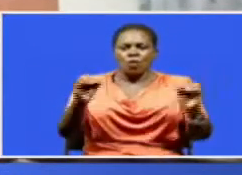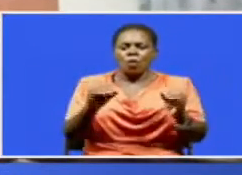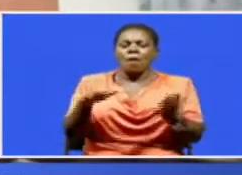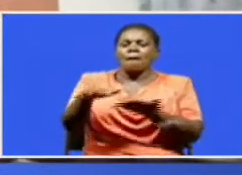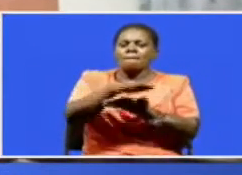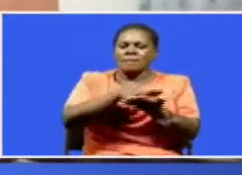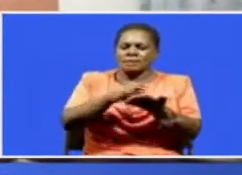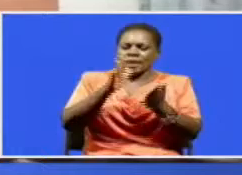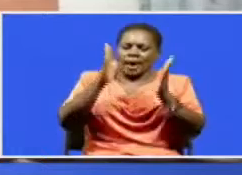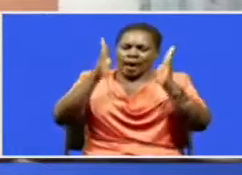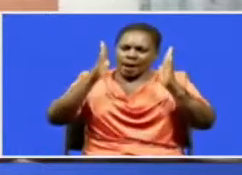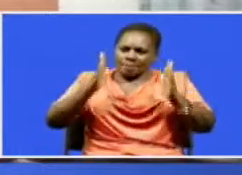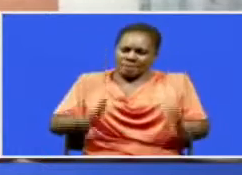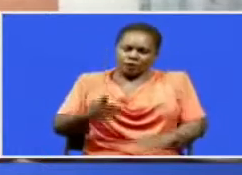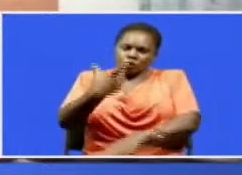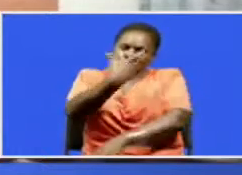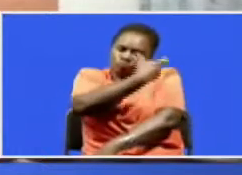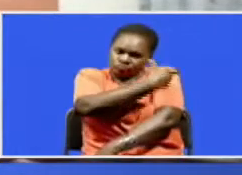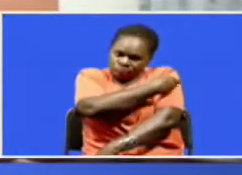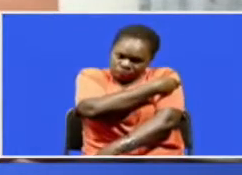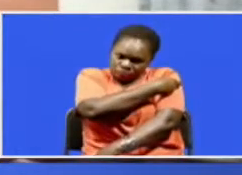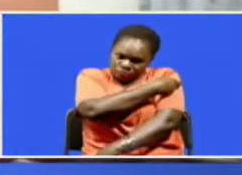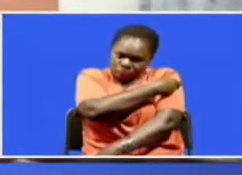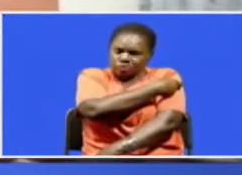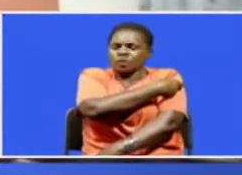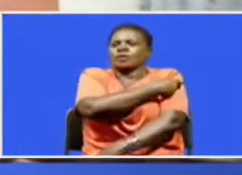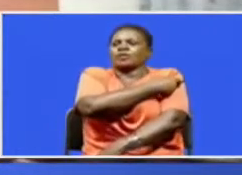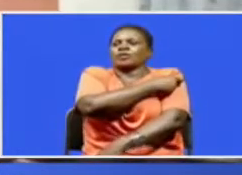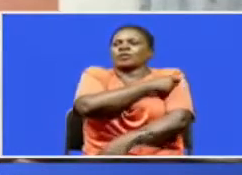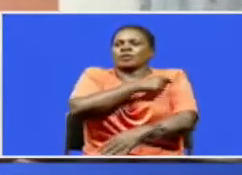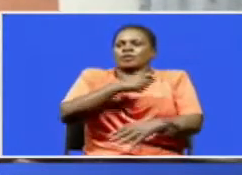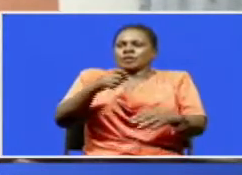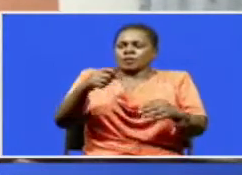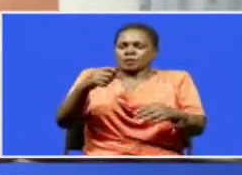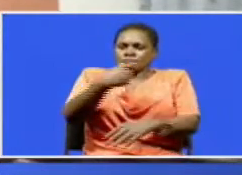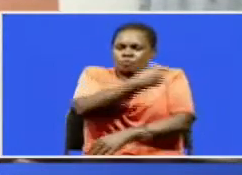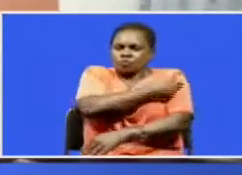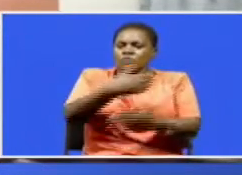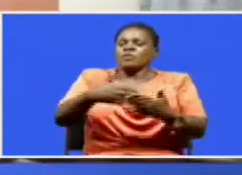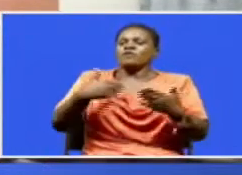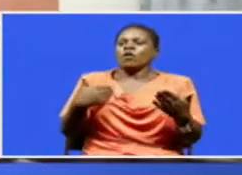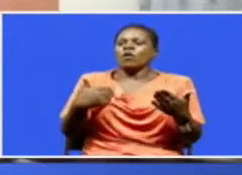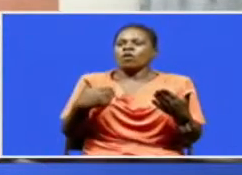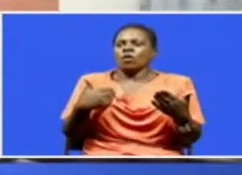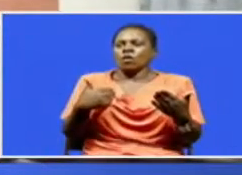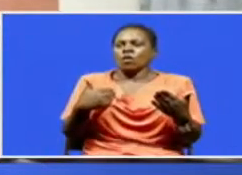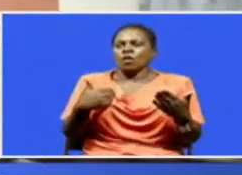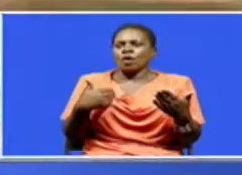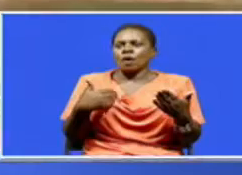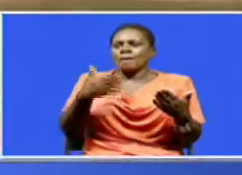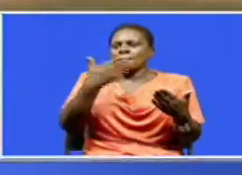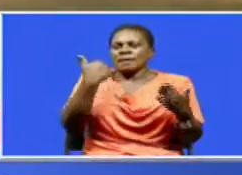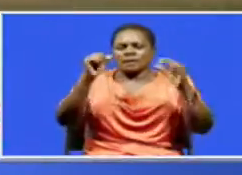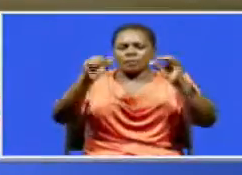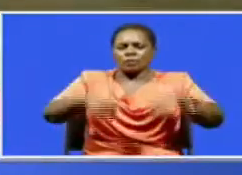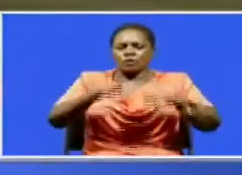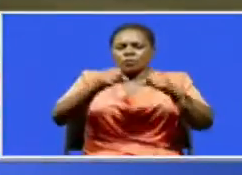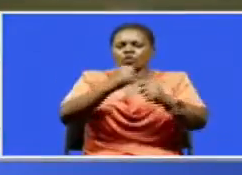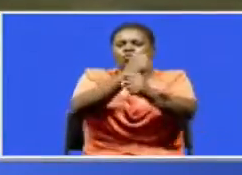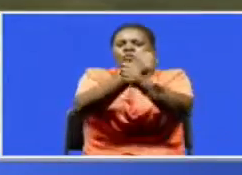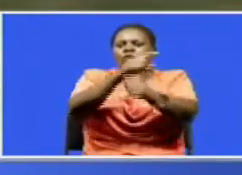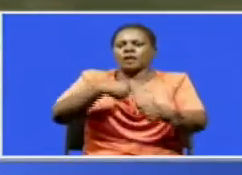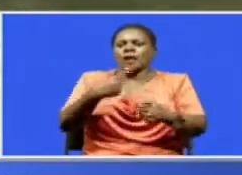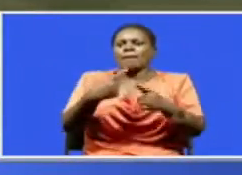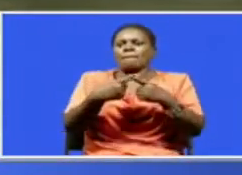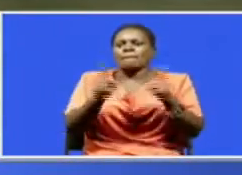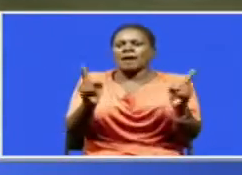basically, when somebody actually gets exposed to the virus, if they have been vaccinated before, their body is better able to fight the virus, but it